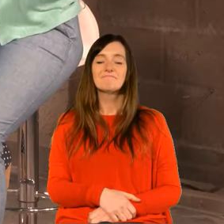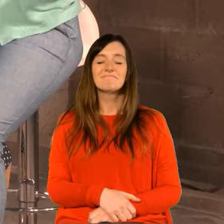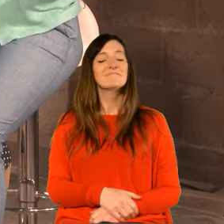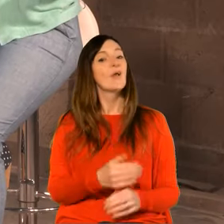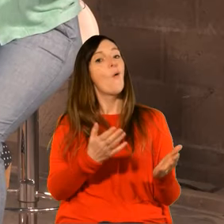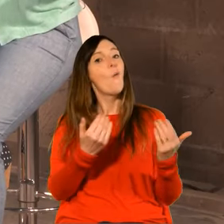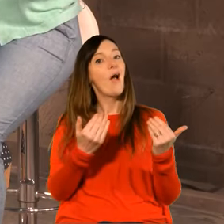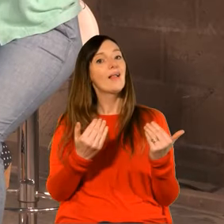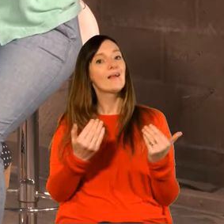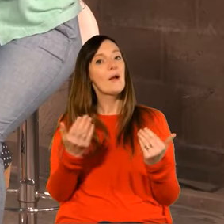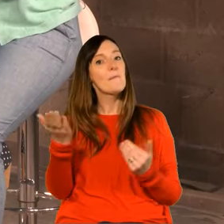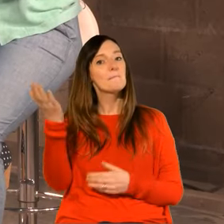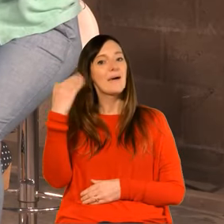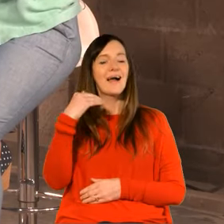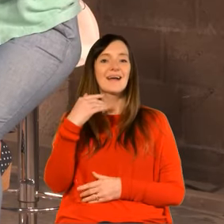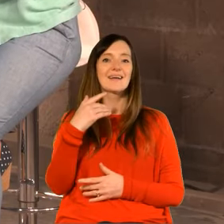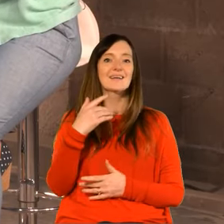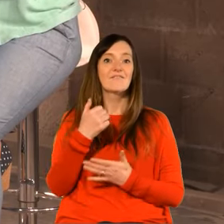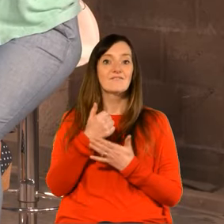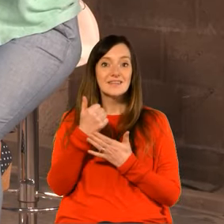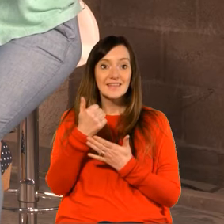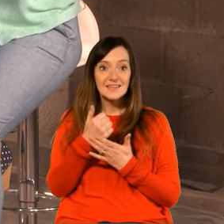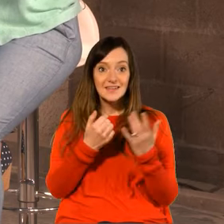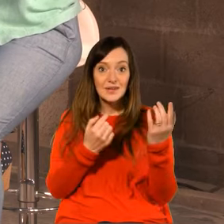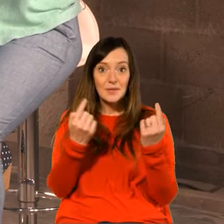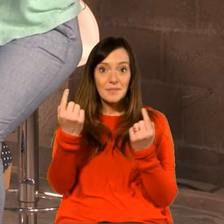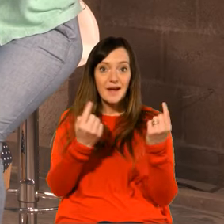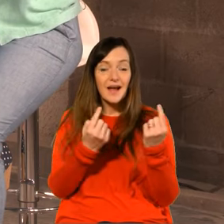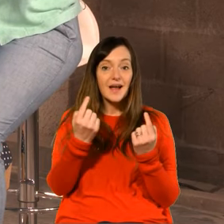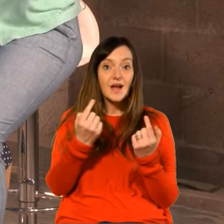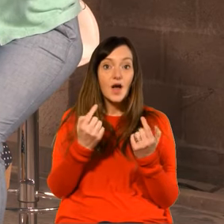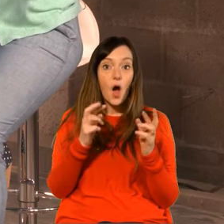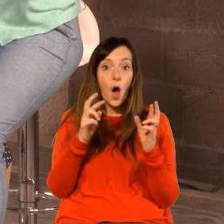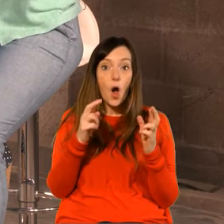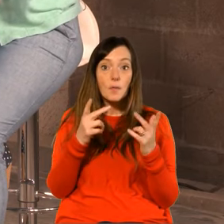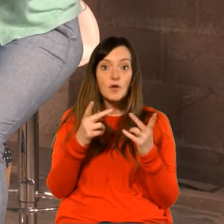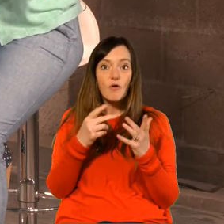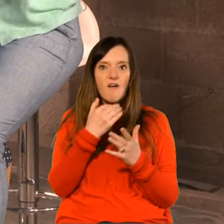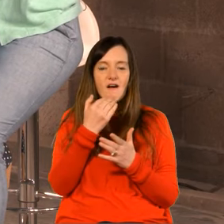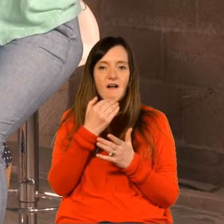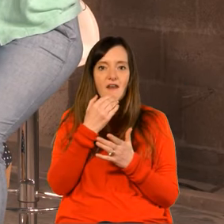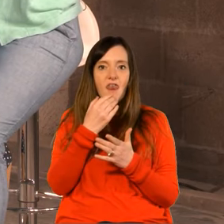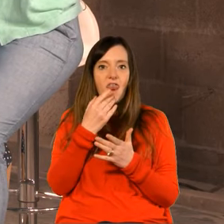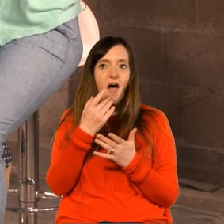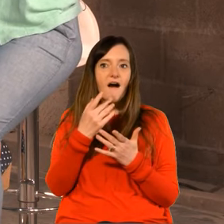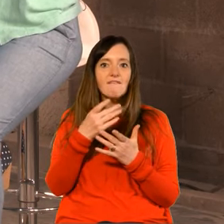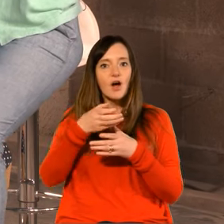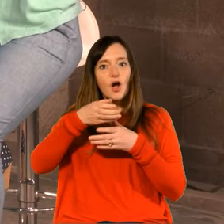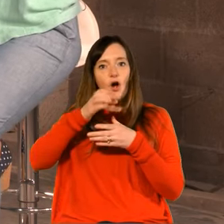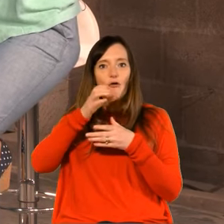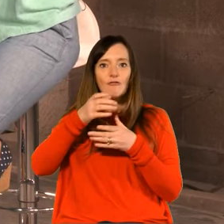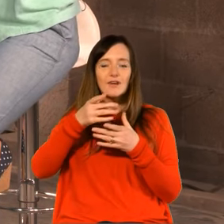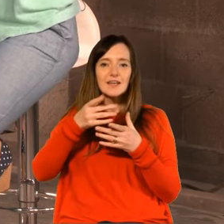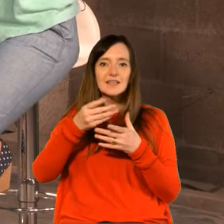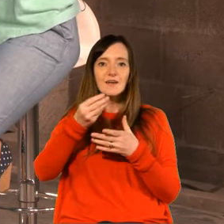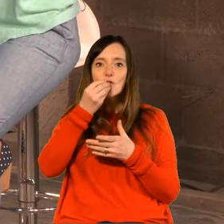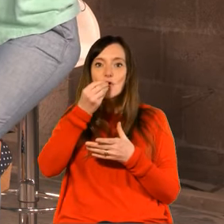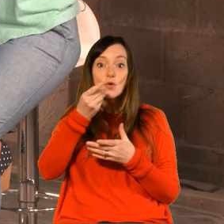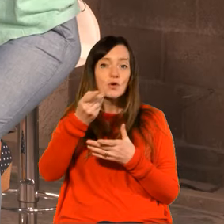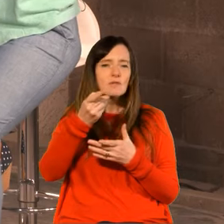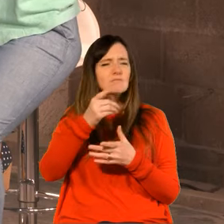Welcome back. Great to have you joining us. I hope you've got fueled up with your caffeine and your snacks. Have you got a favourite biscuit? Jonty, what's your favourite